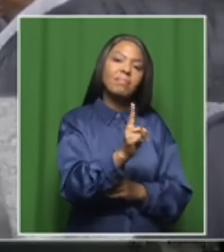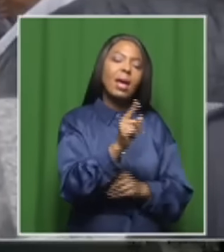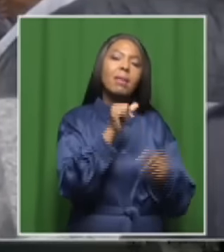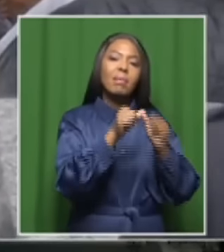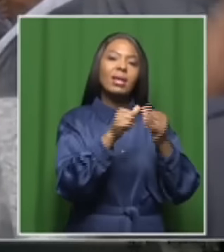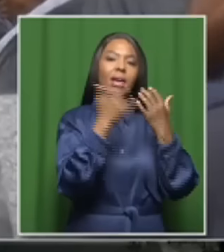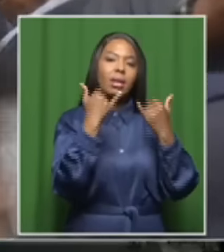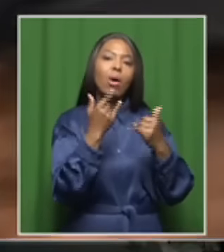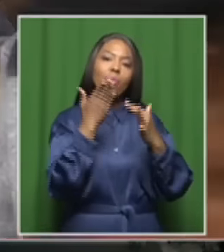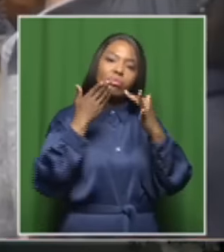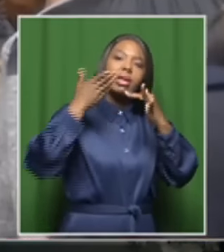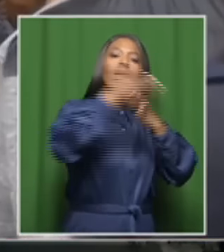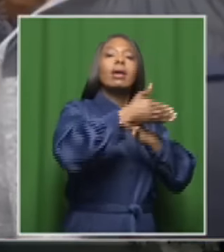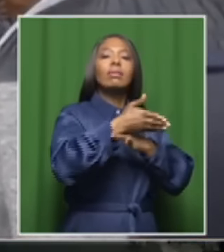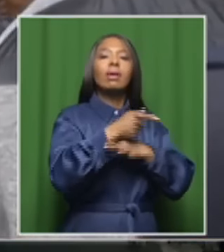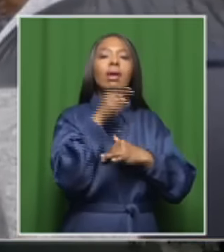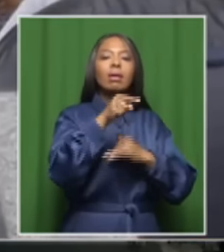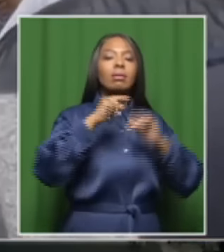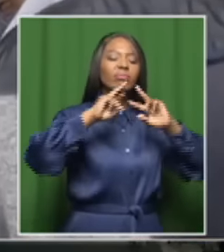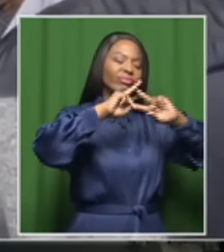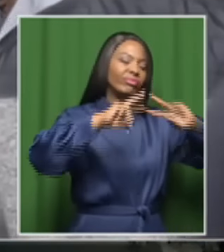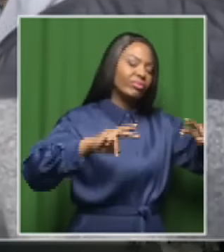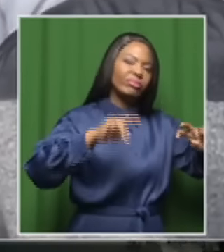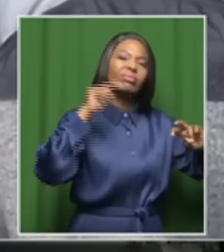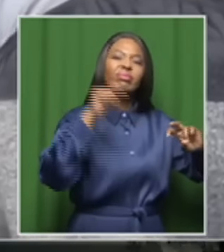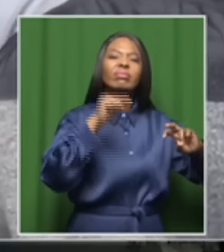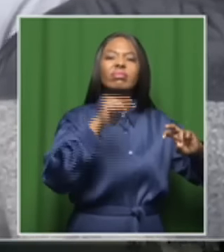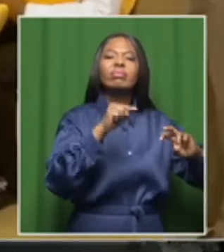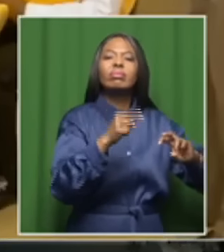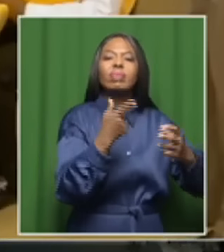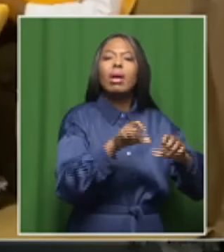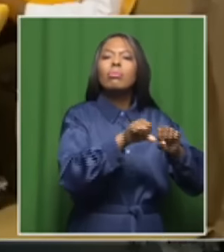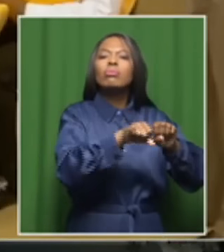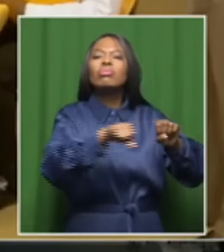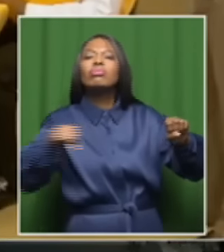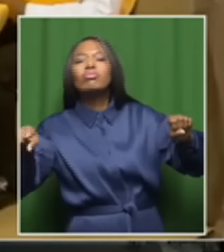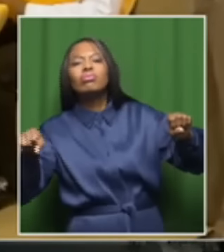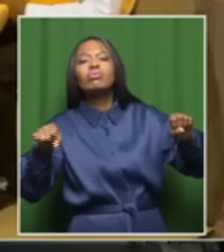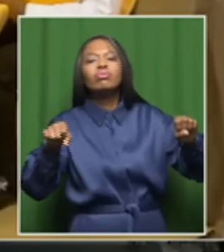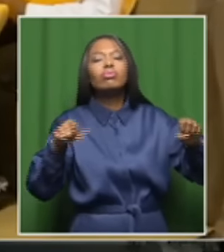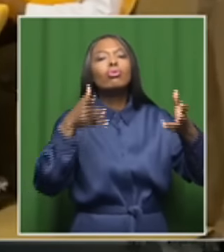dig in, let's dig more into these verifications. And we are